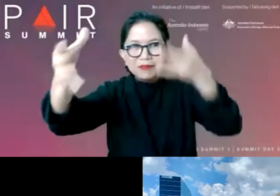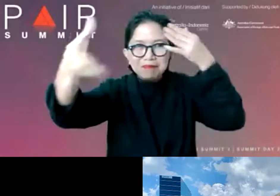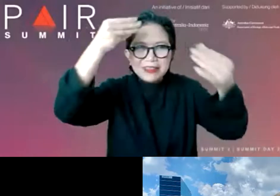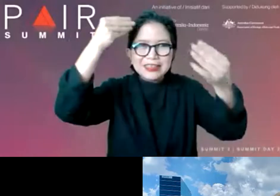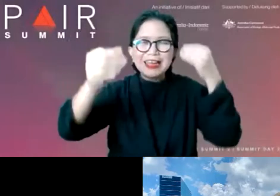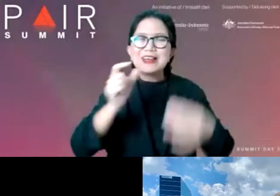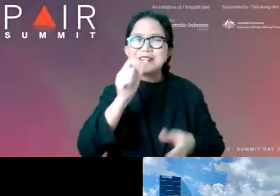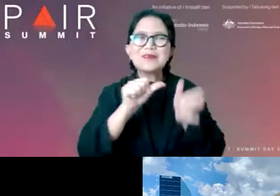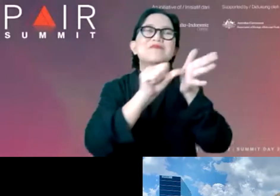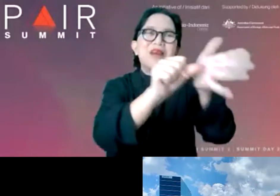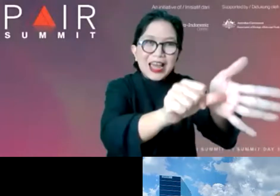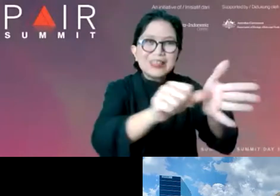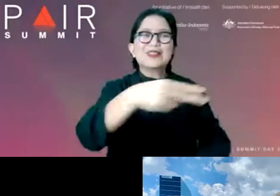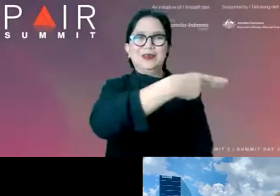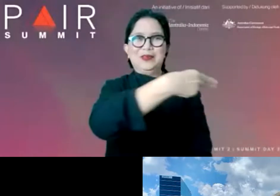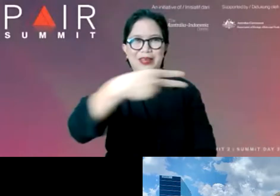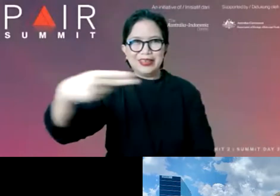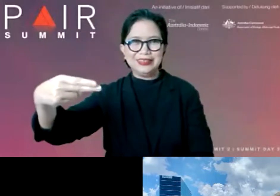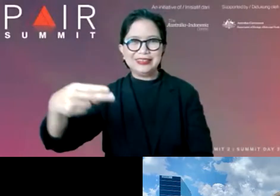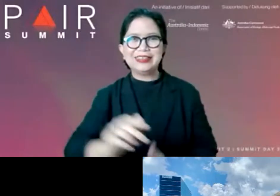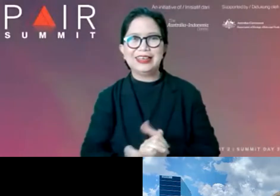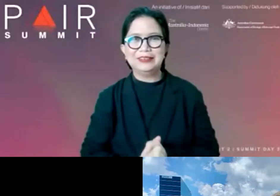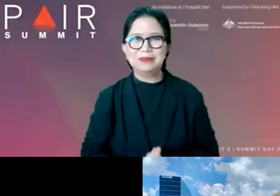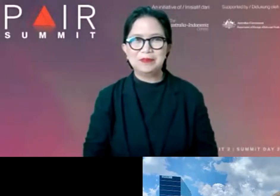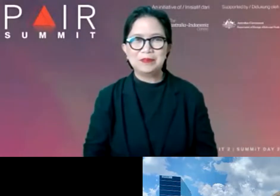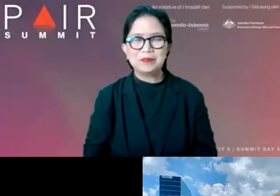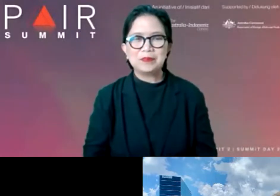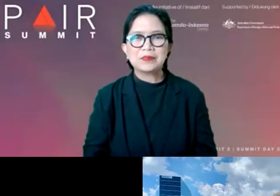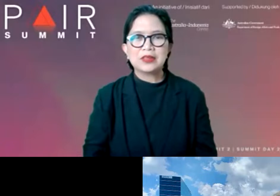endeavours, I think. Where does something like the example of